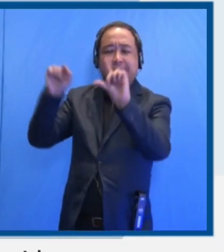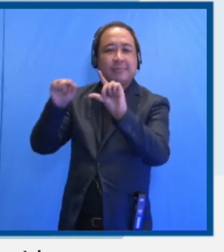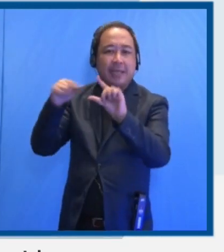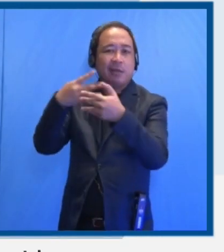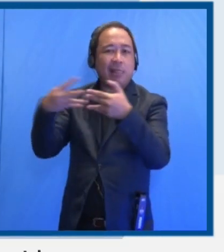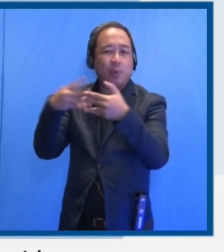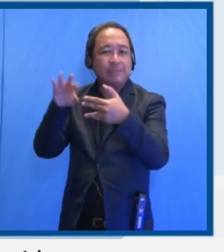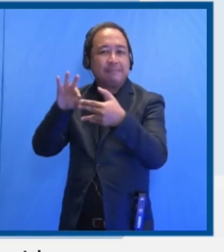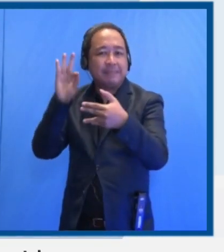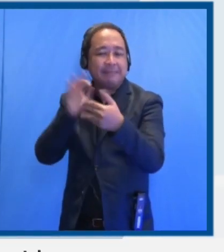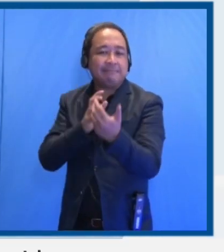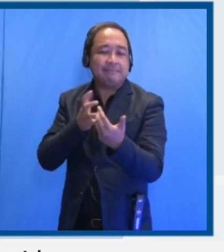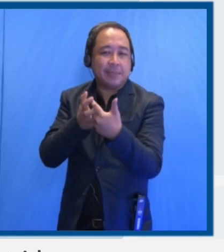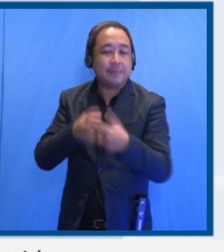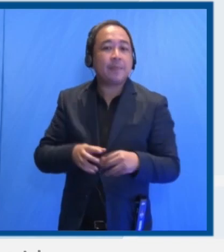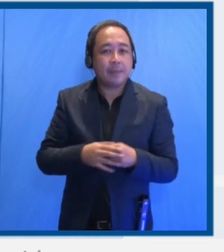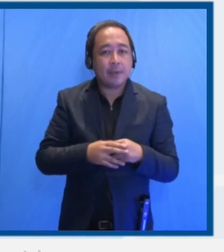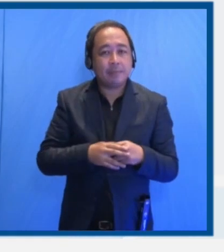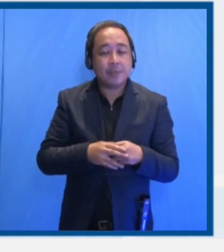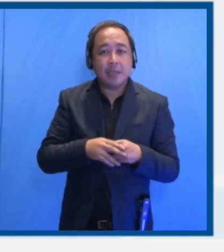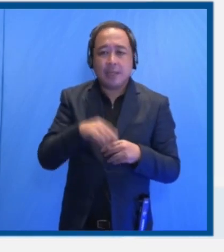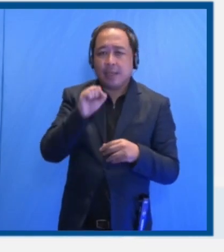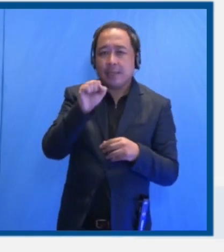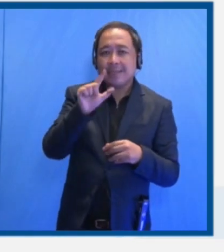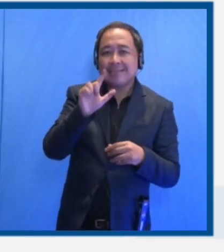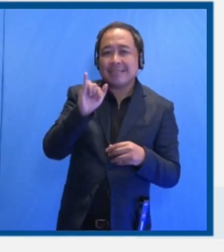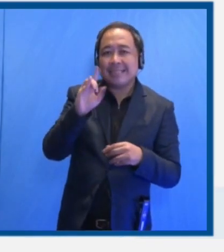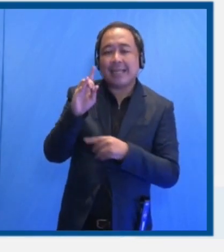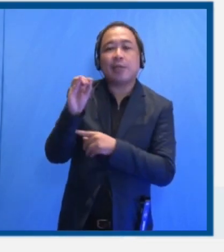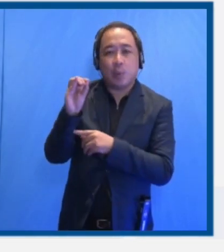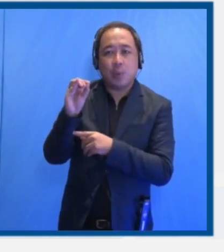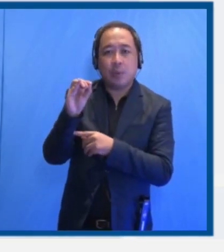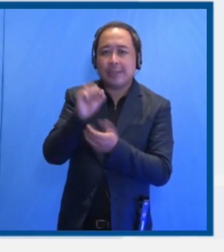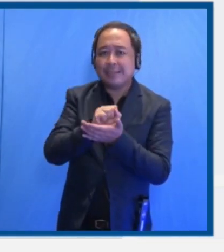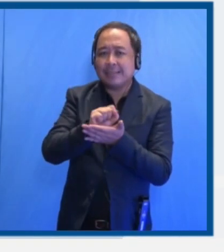this. Now, Slido, which is